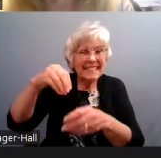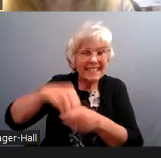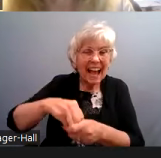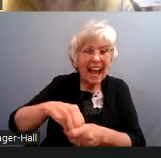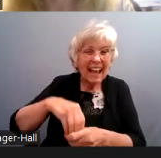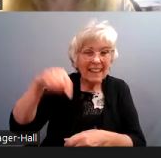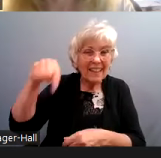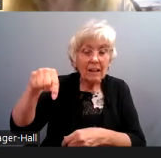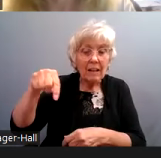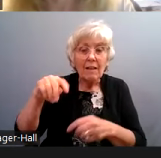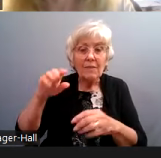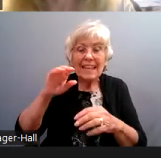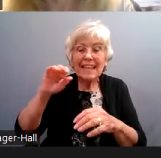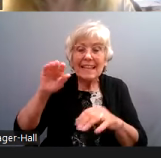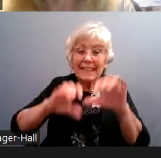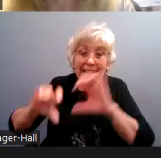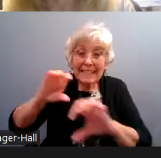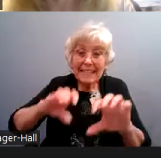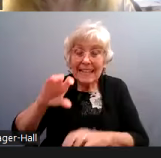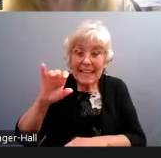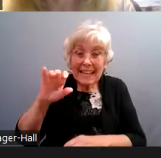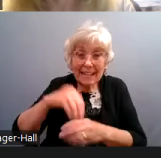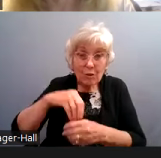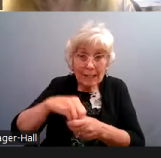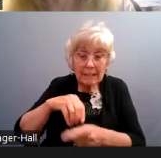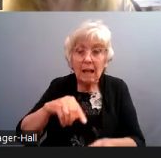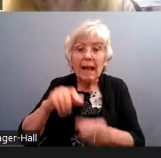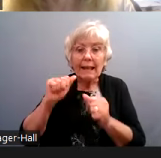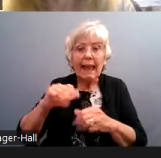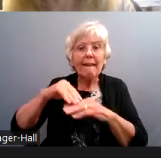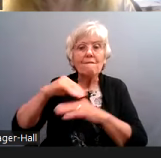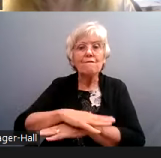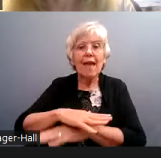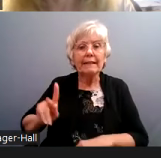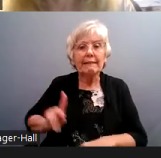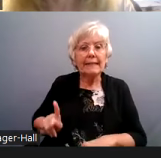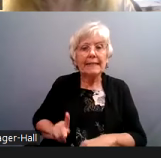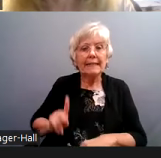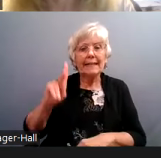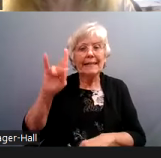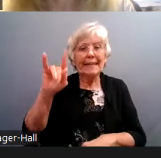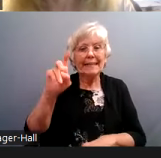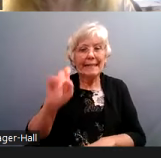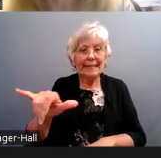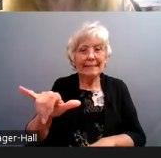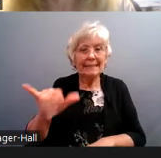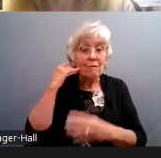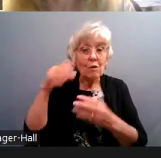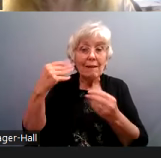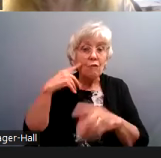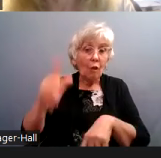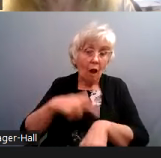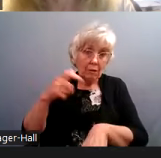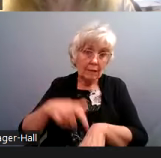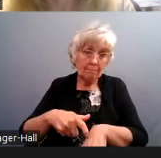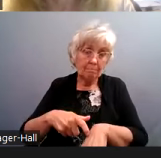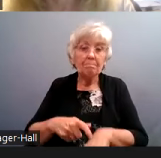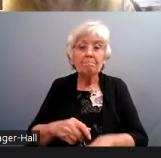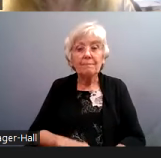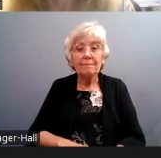antifungal. It can affect the kidneys if given for a long period of time. And,